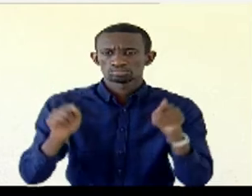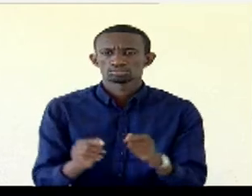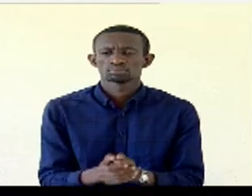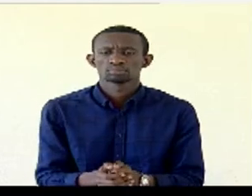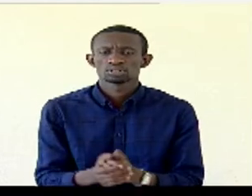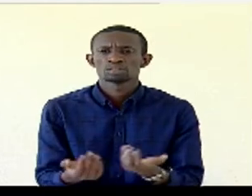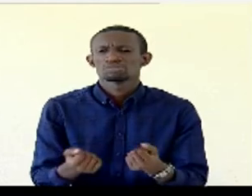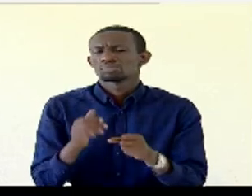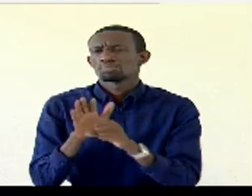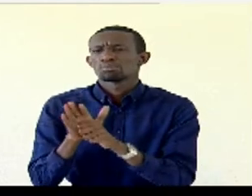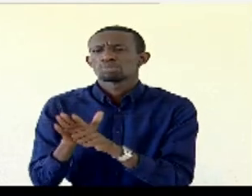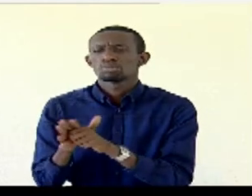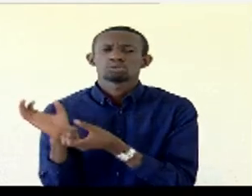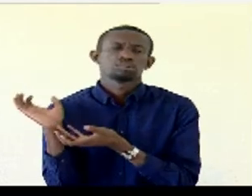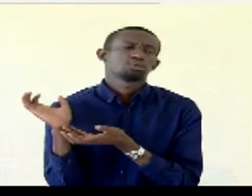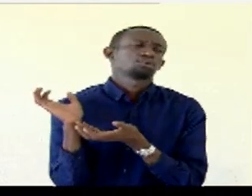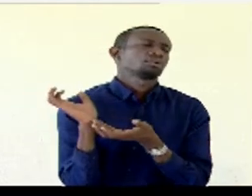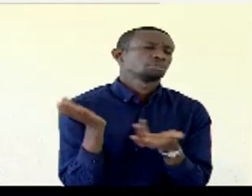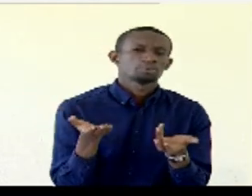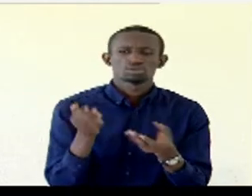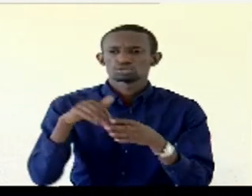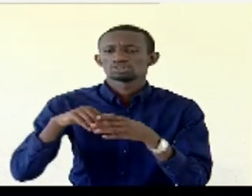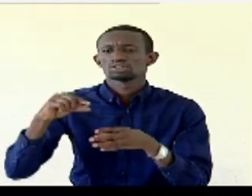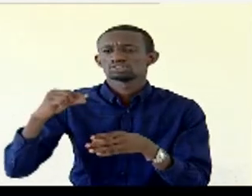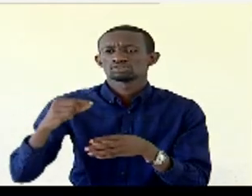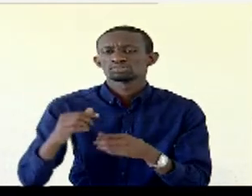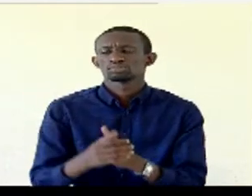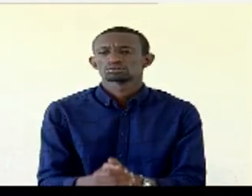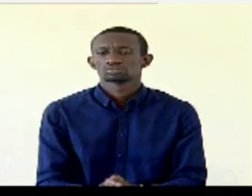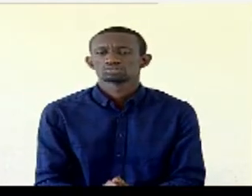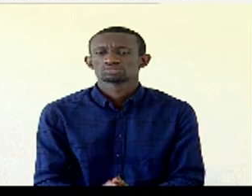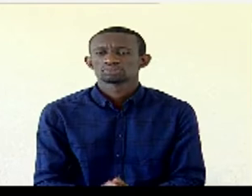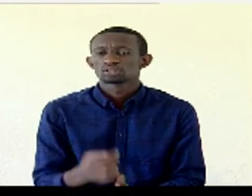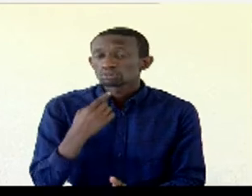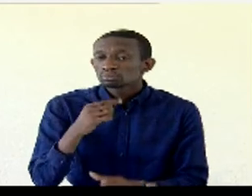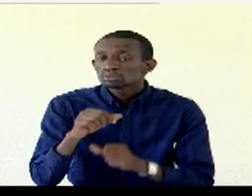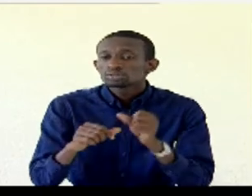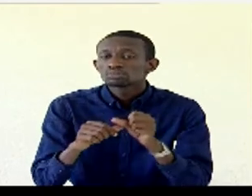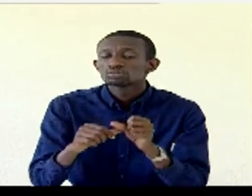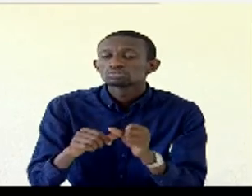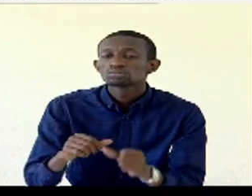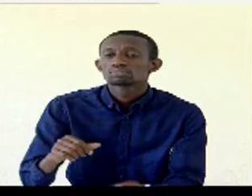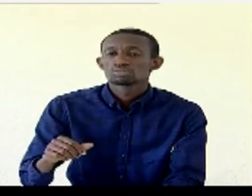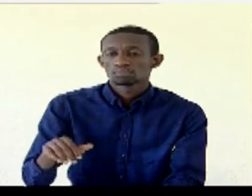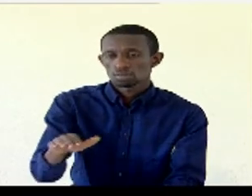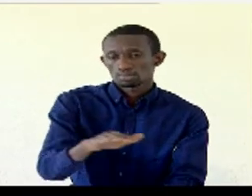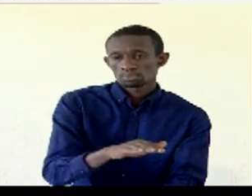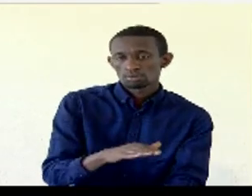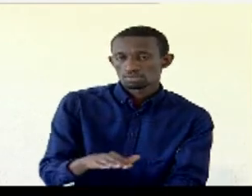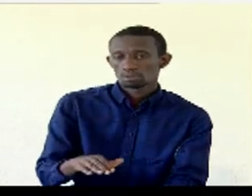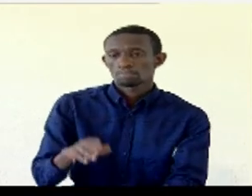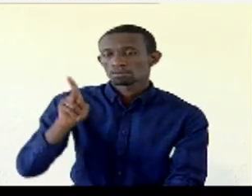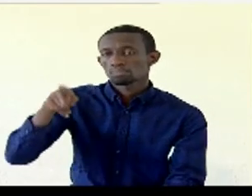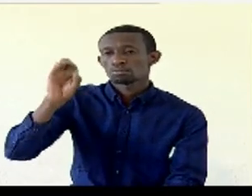so much to carry as very important gene or components. So we talk of locus, loci, positions of genes. They